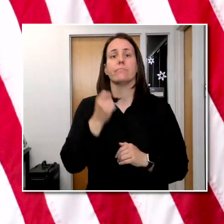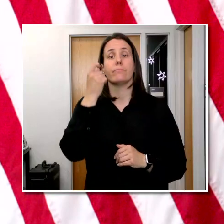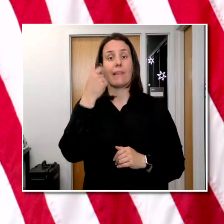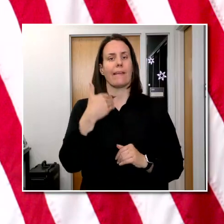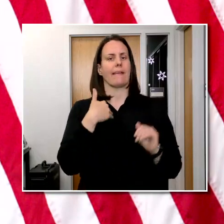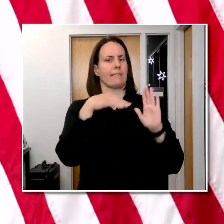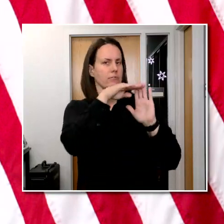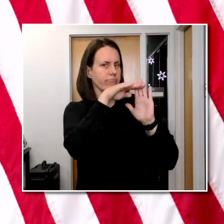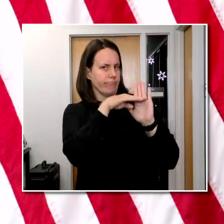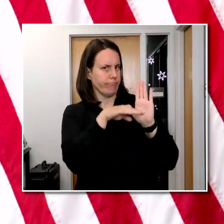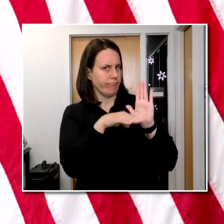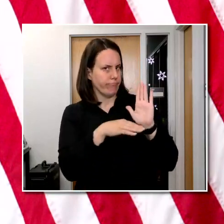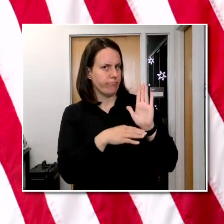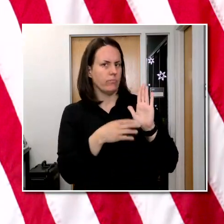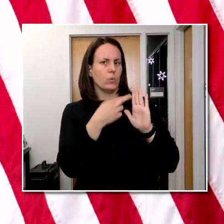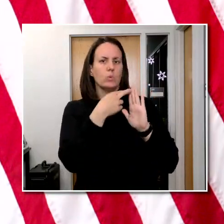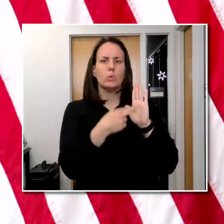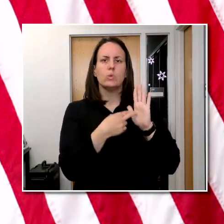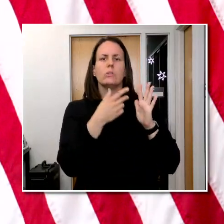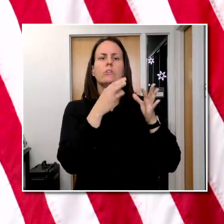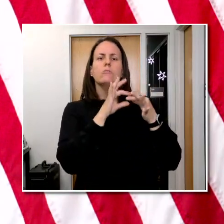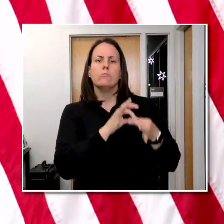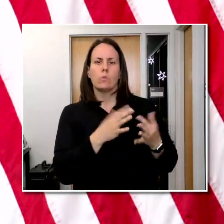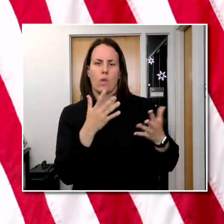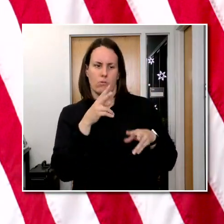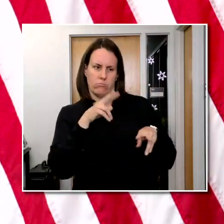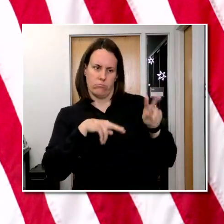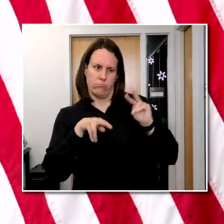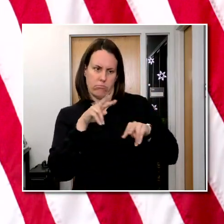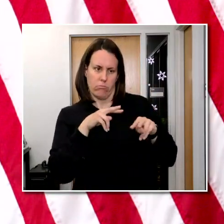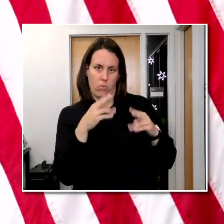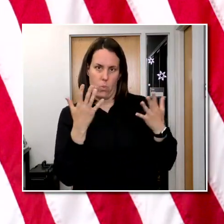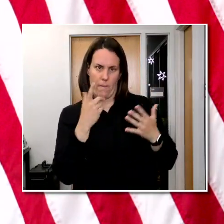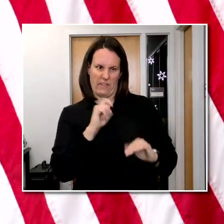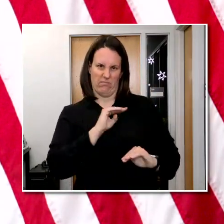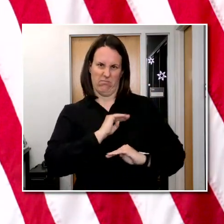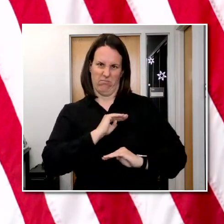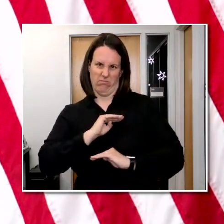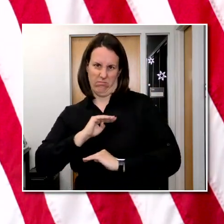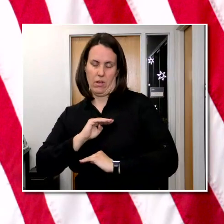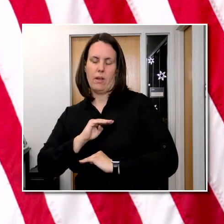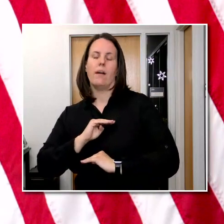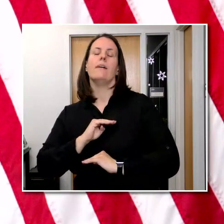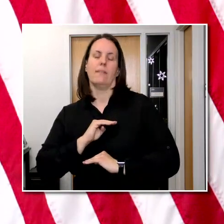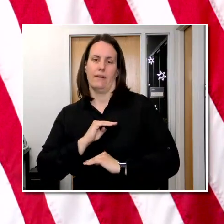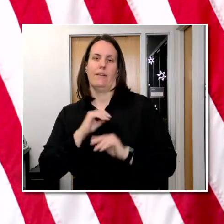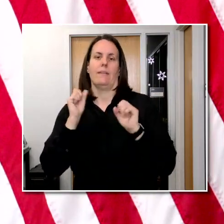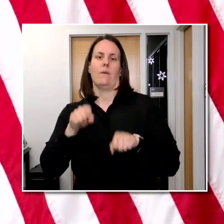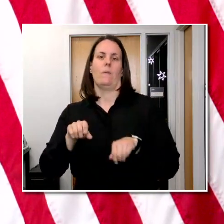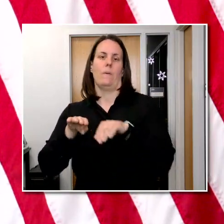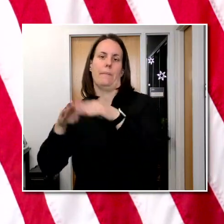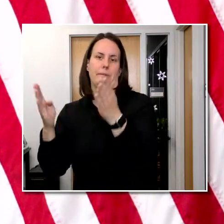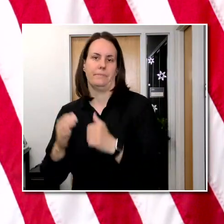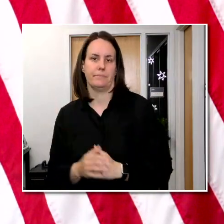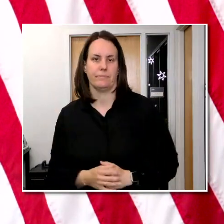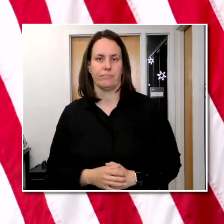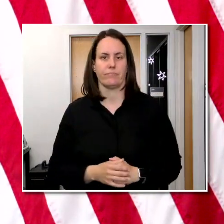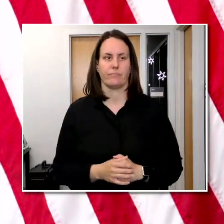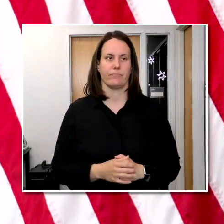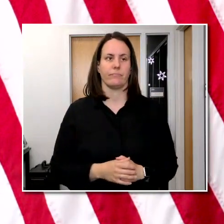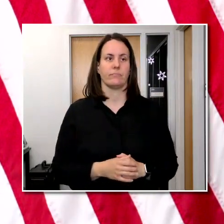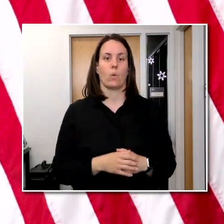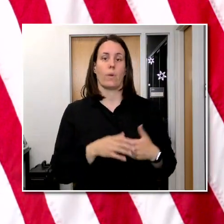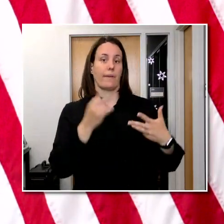is safe for us to begin to interact more frequently with each other. Because when they are